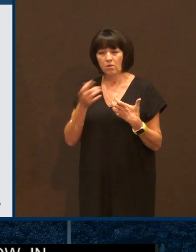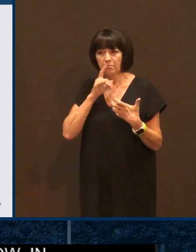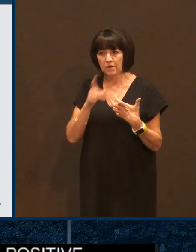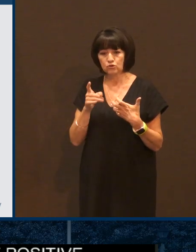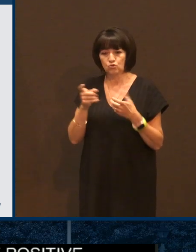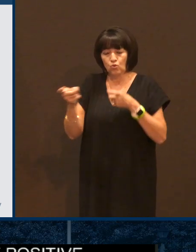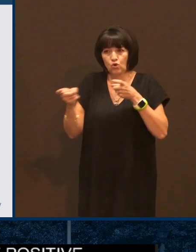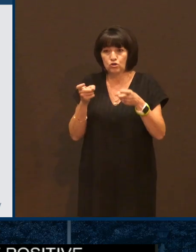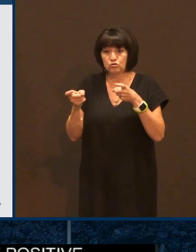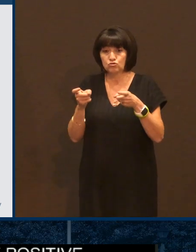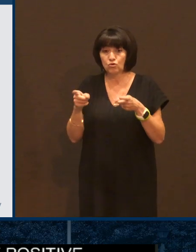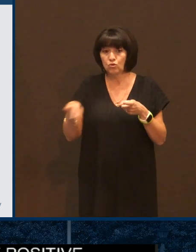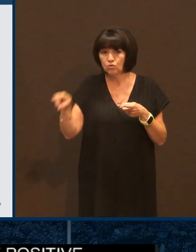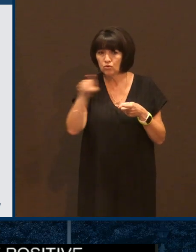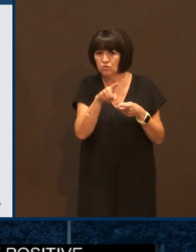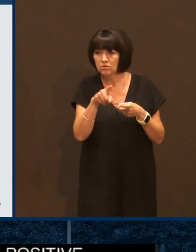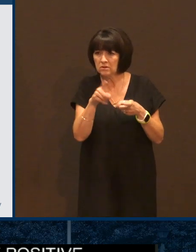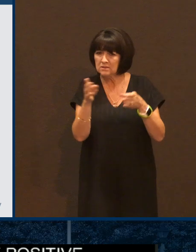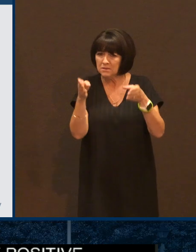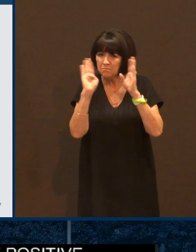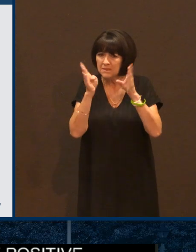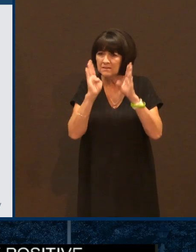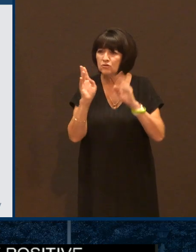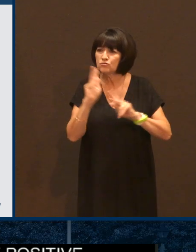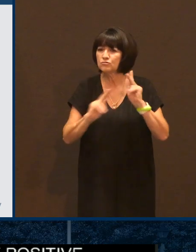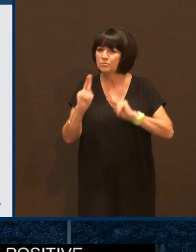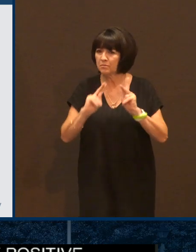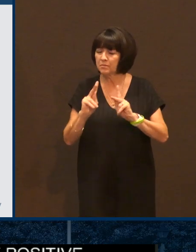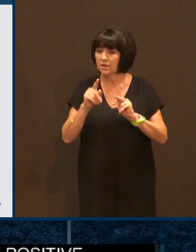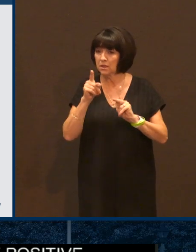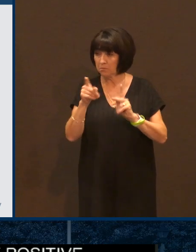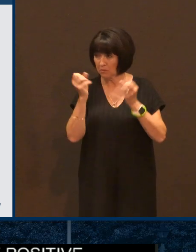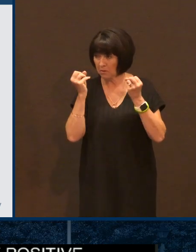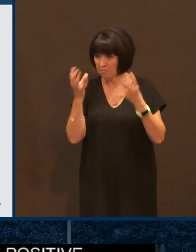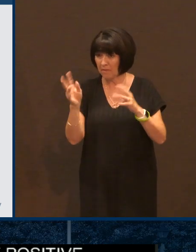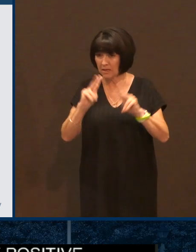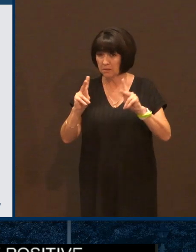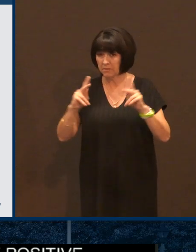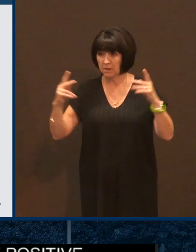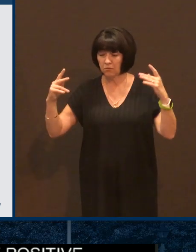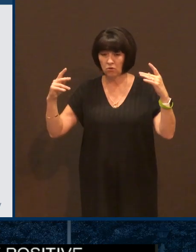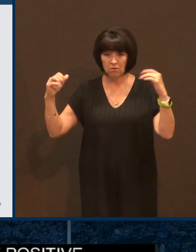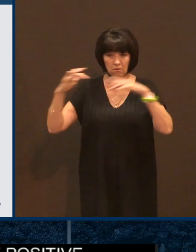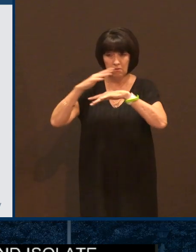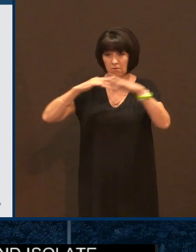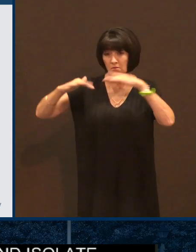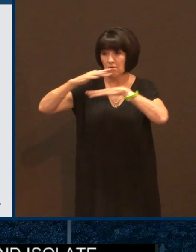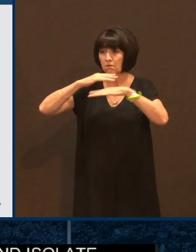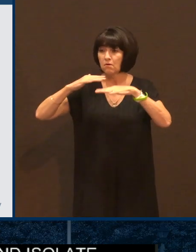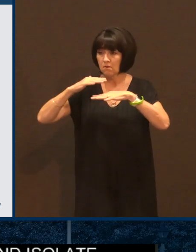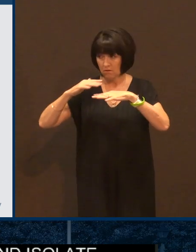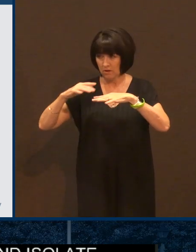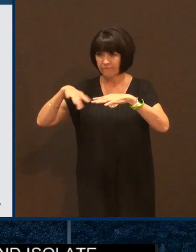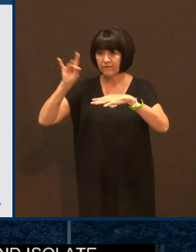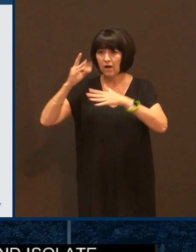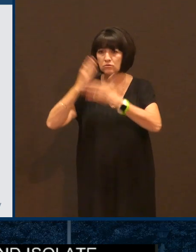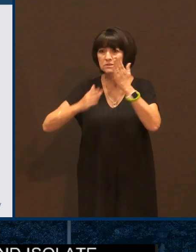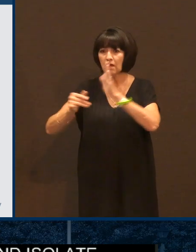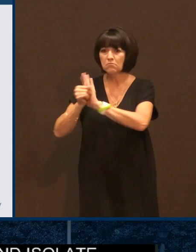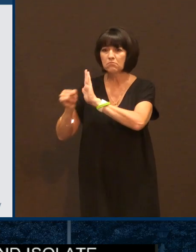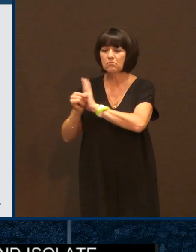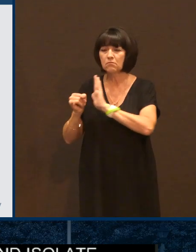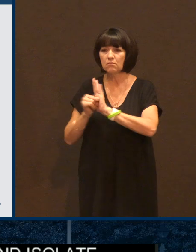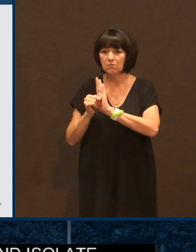isolate it, to get people's attention that it was a real problem. Obviously, to get the attention and the cooperation of the